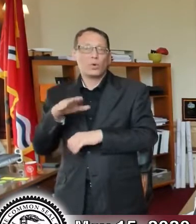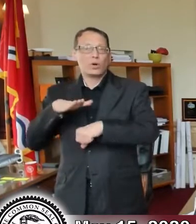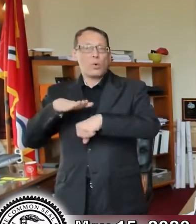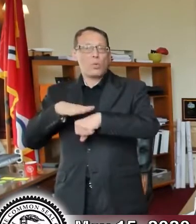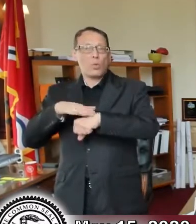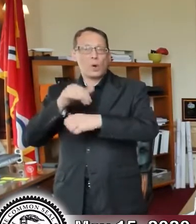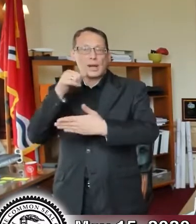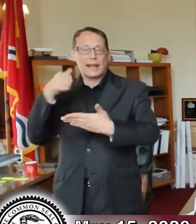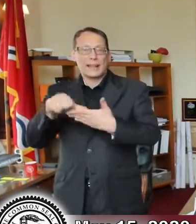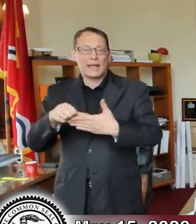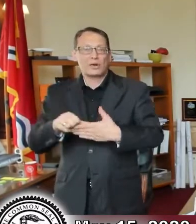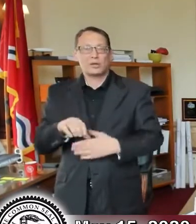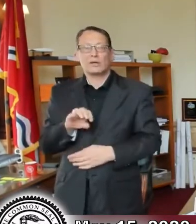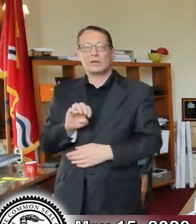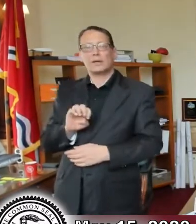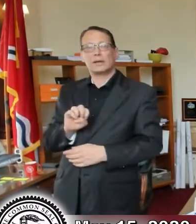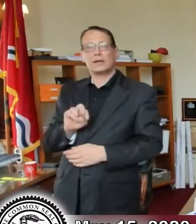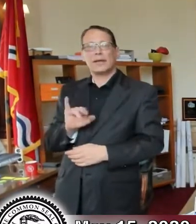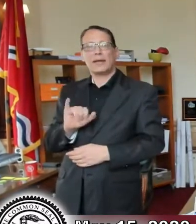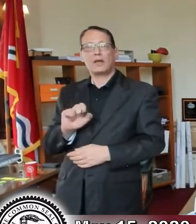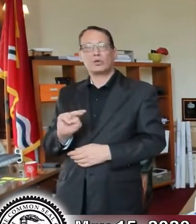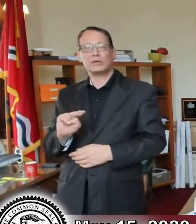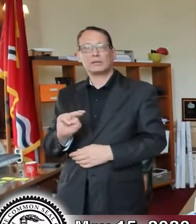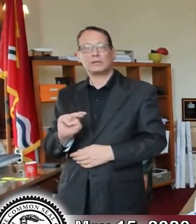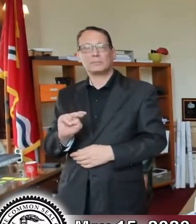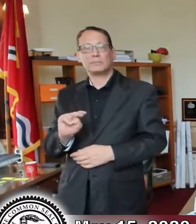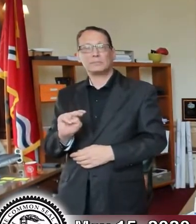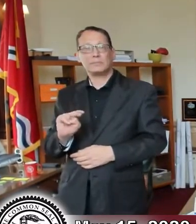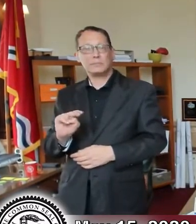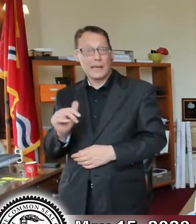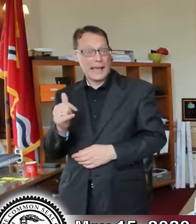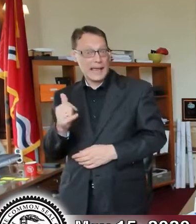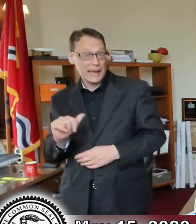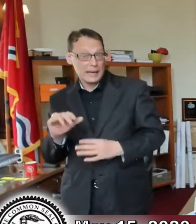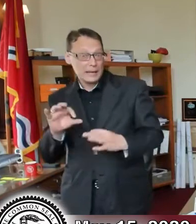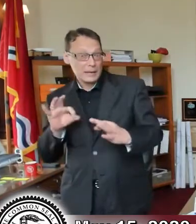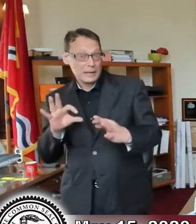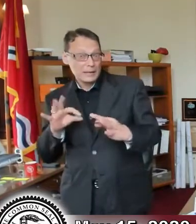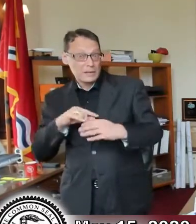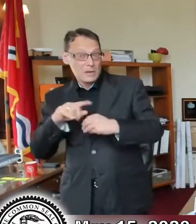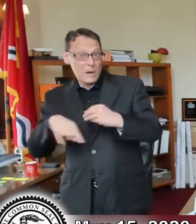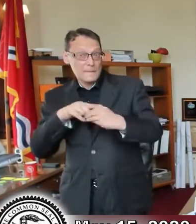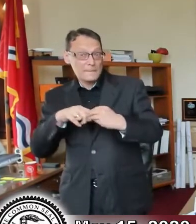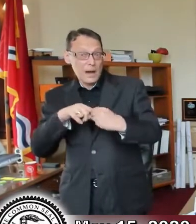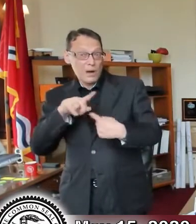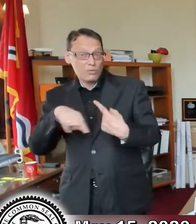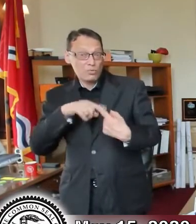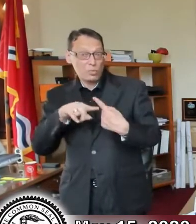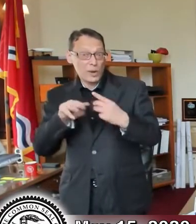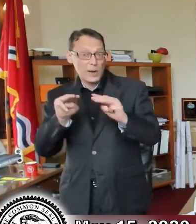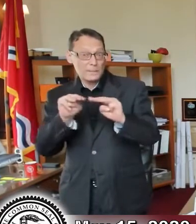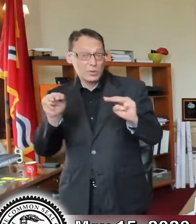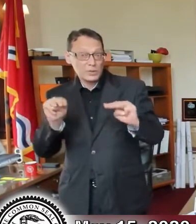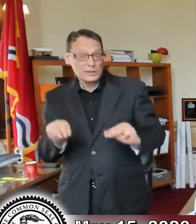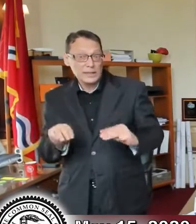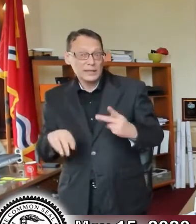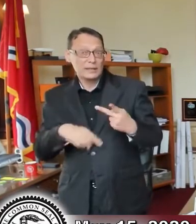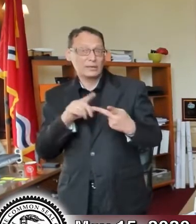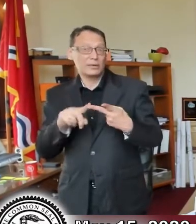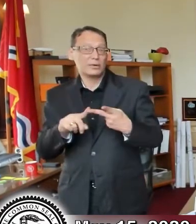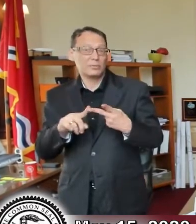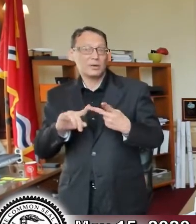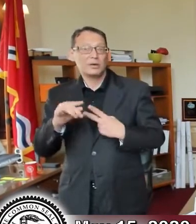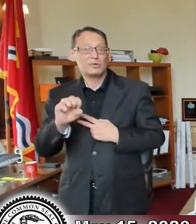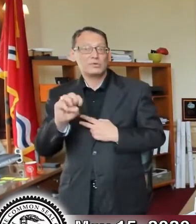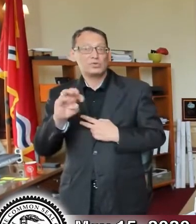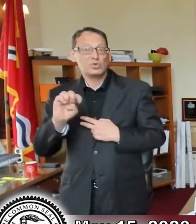letter. Aaron's question today, Mayor, has there been any input yet on when museums, jewel box, botanical